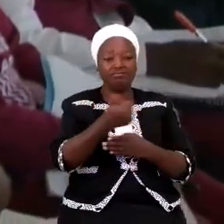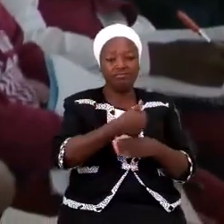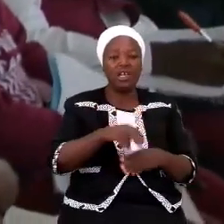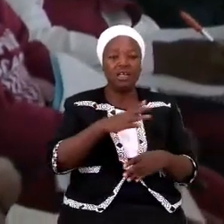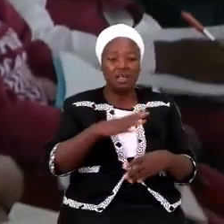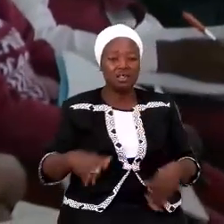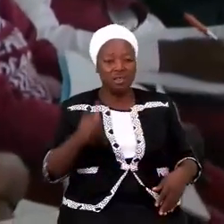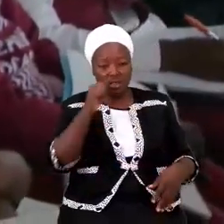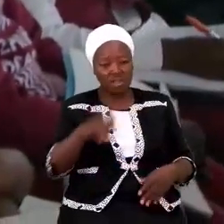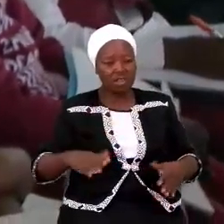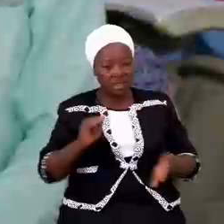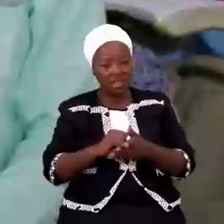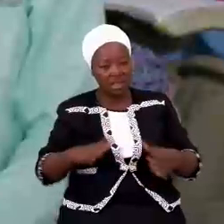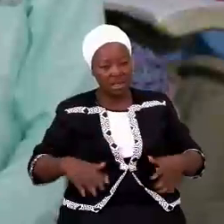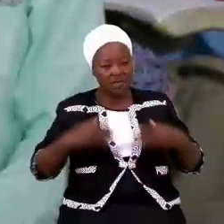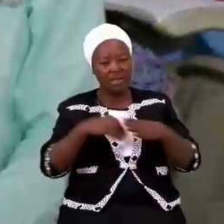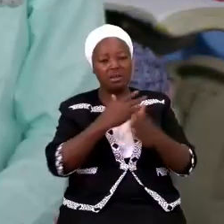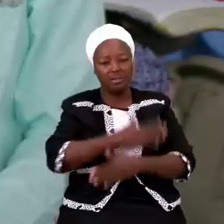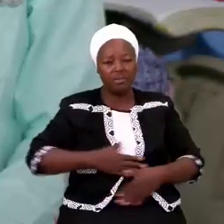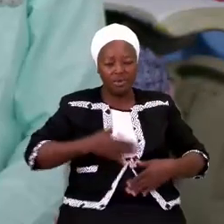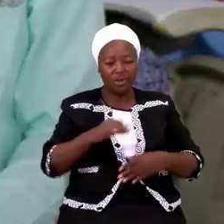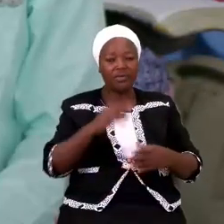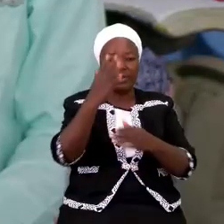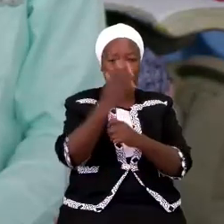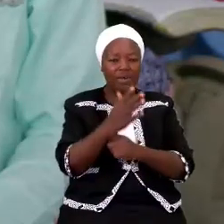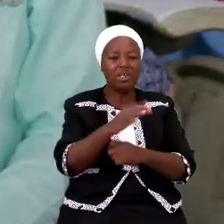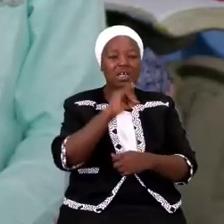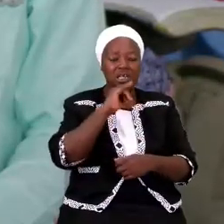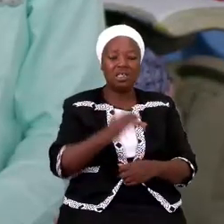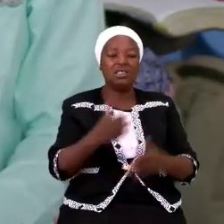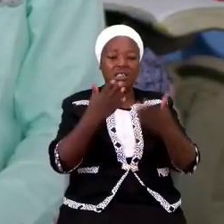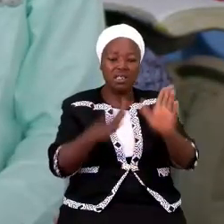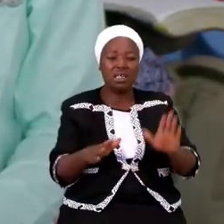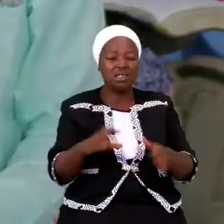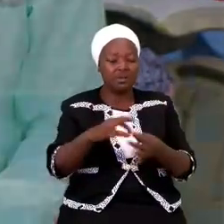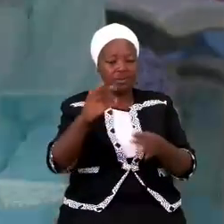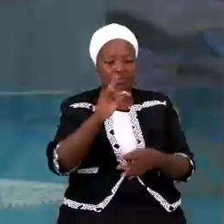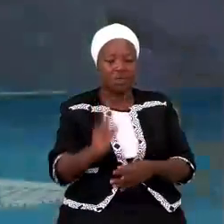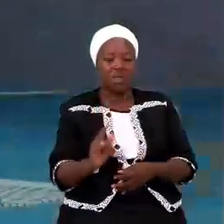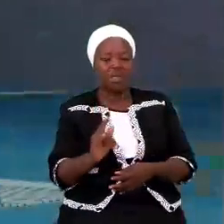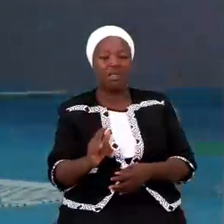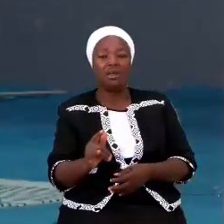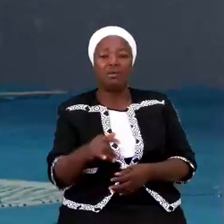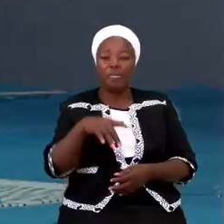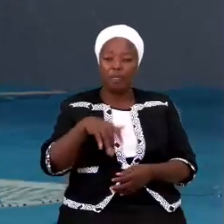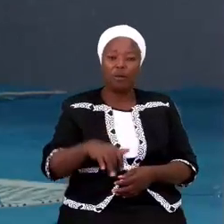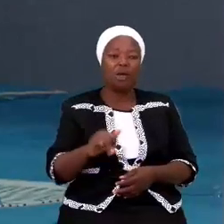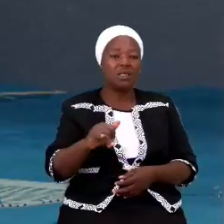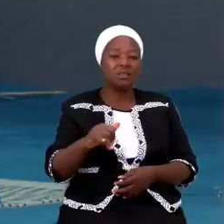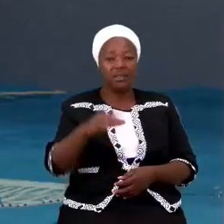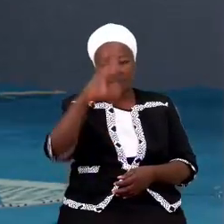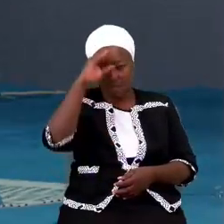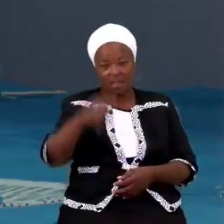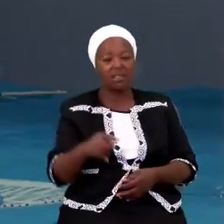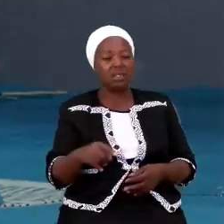spiritually why she liveth physically. That's why the Father said, this my